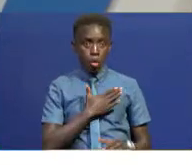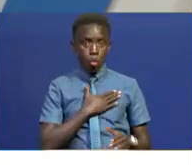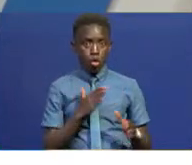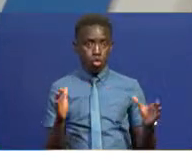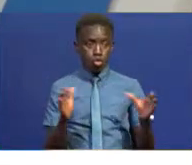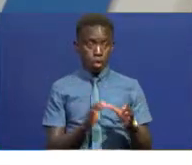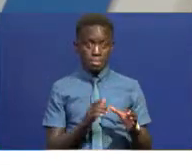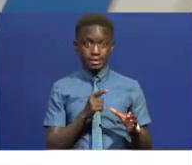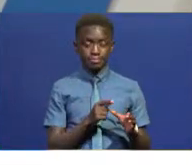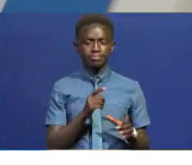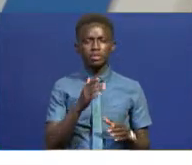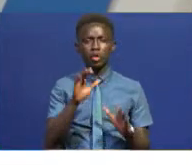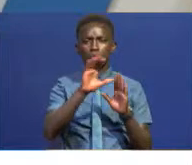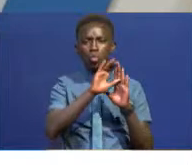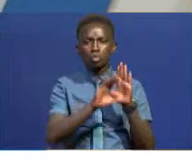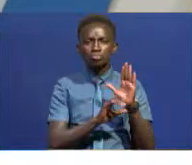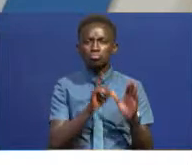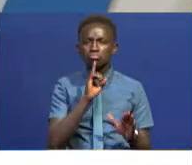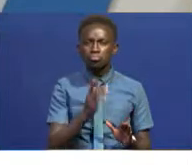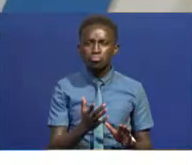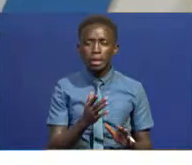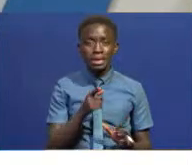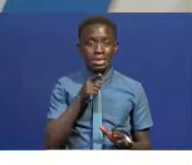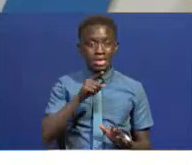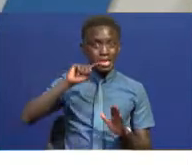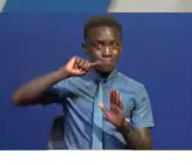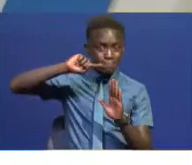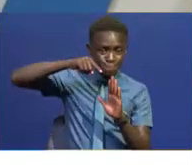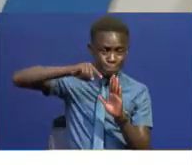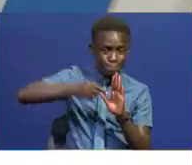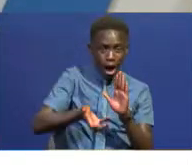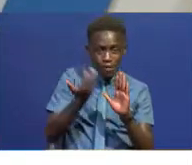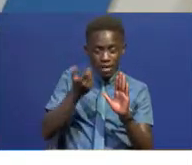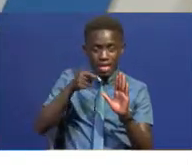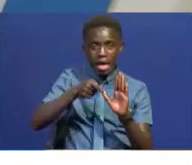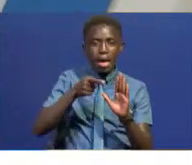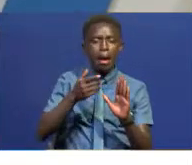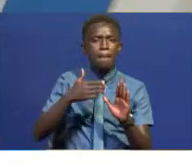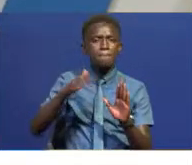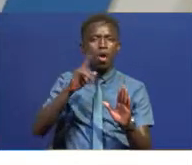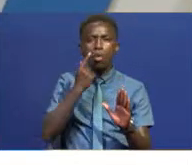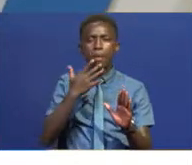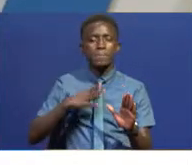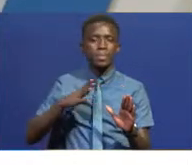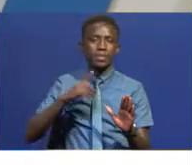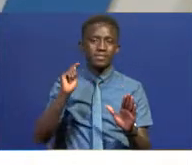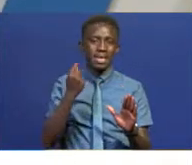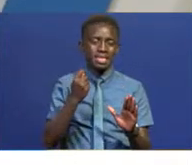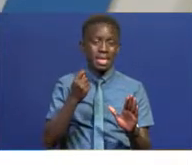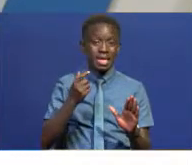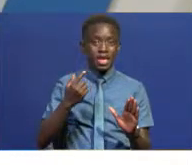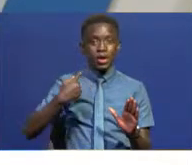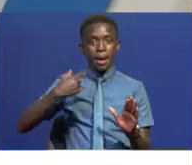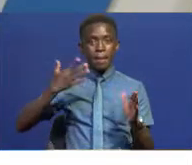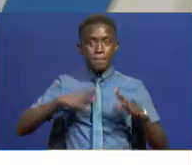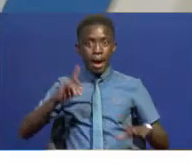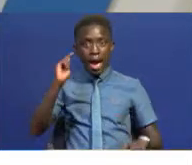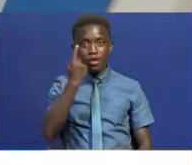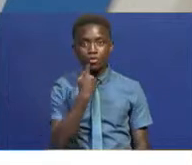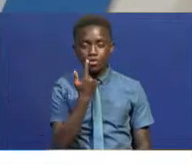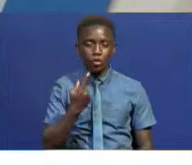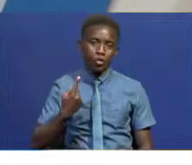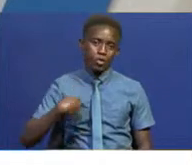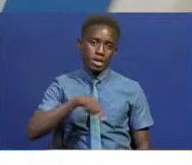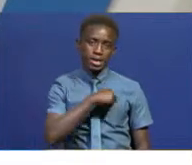constitution provides that minerals belong to the people of Kenya, and we are the people of Kenya. The Minister of Mining is there to safeguard